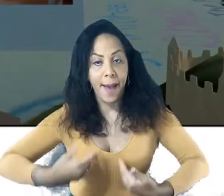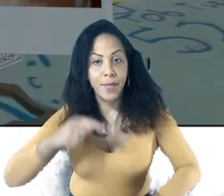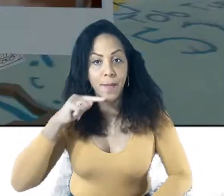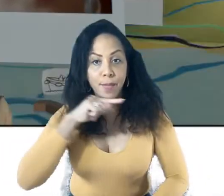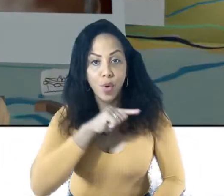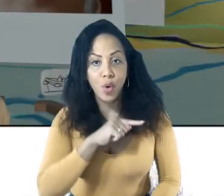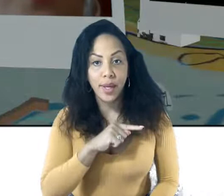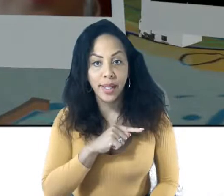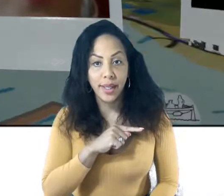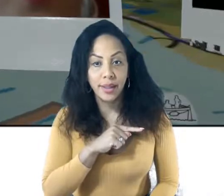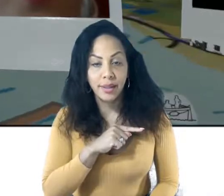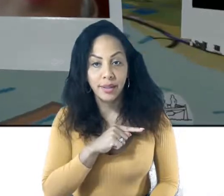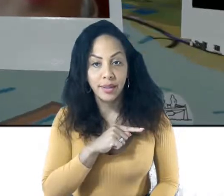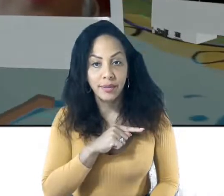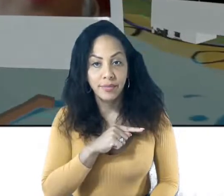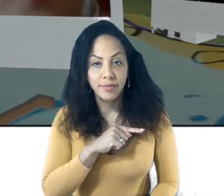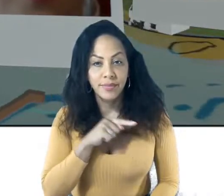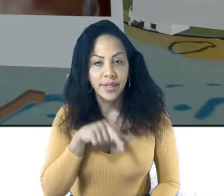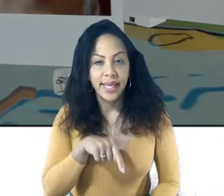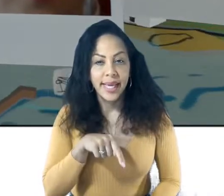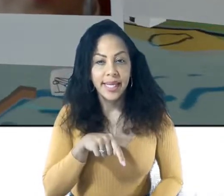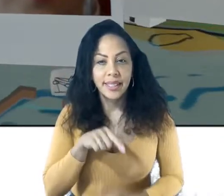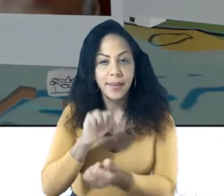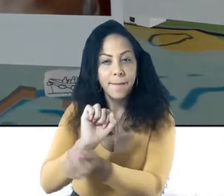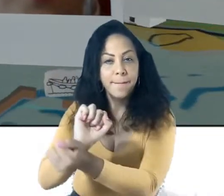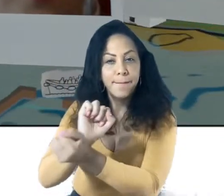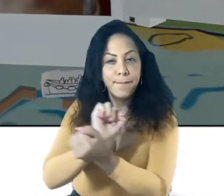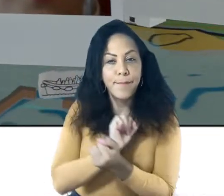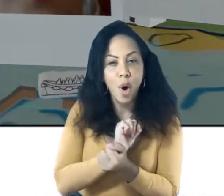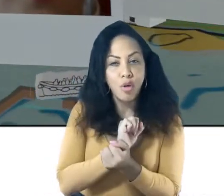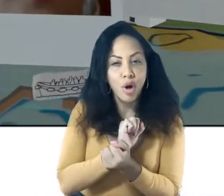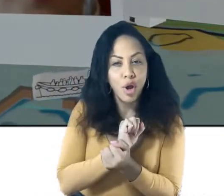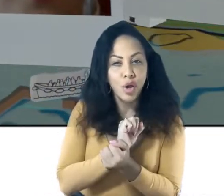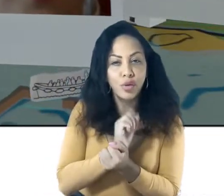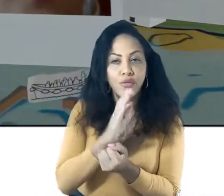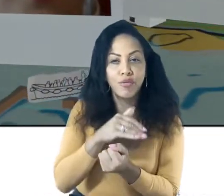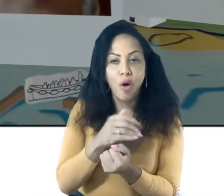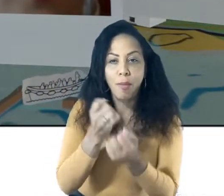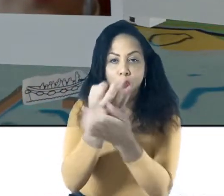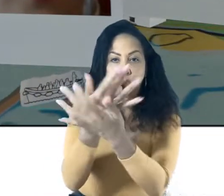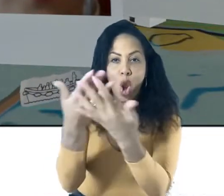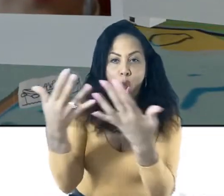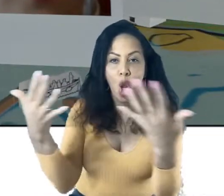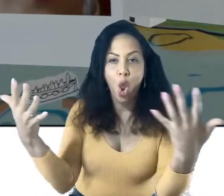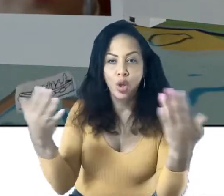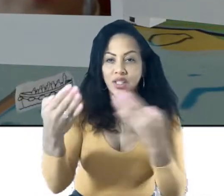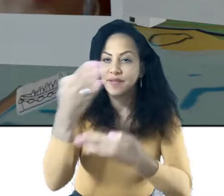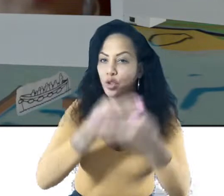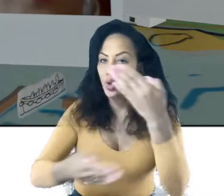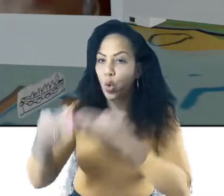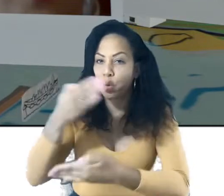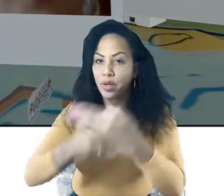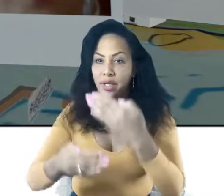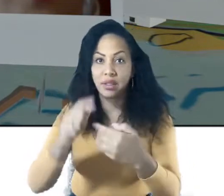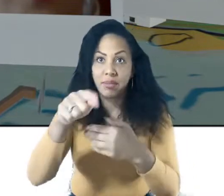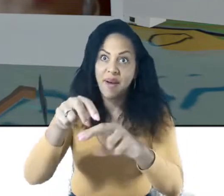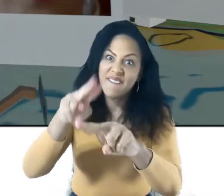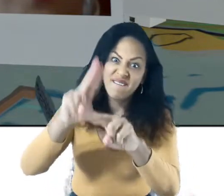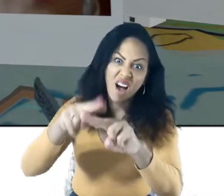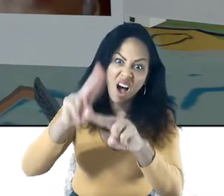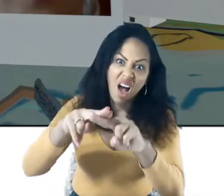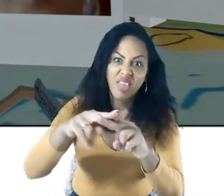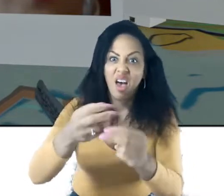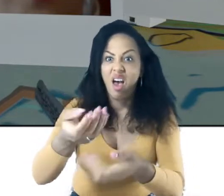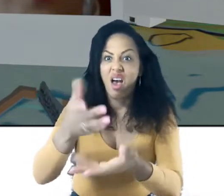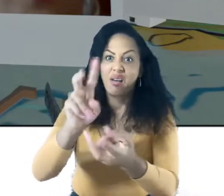a kind of composite of stories, one story from my dad, some of my stories from